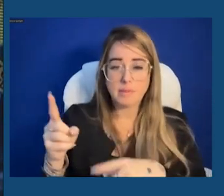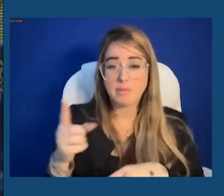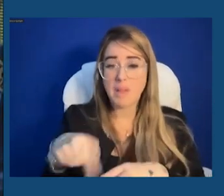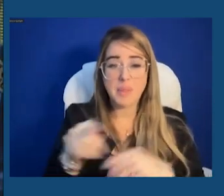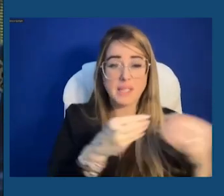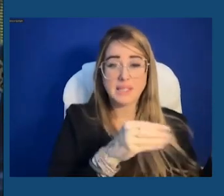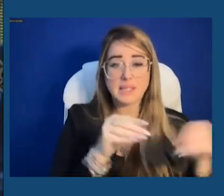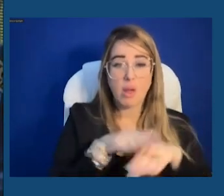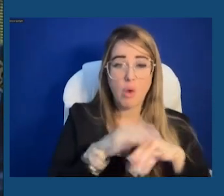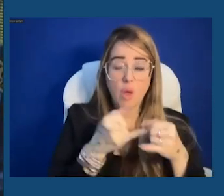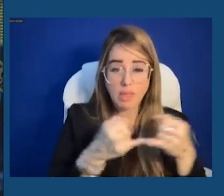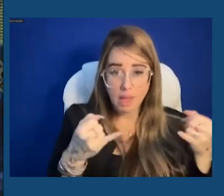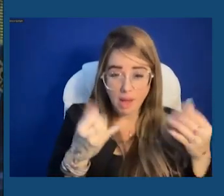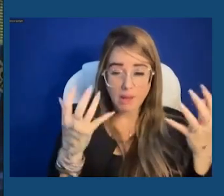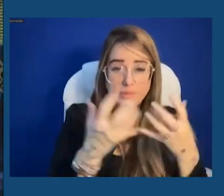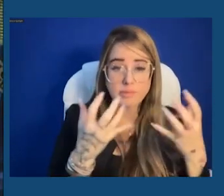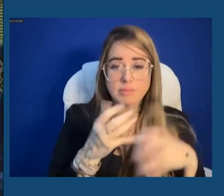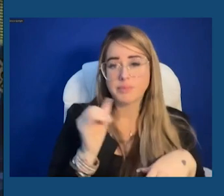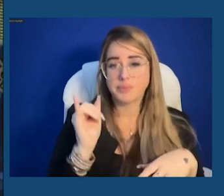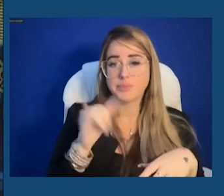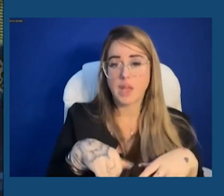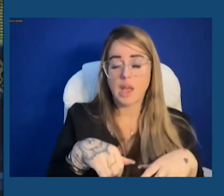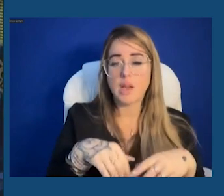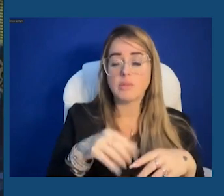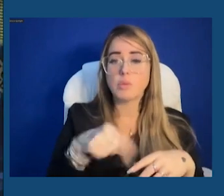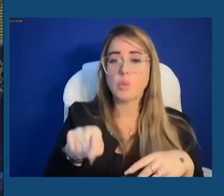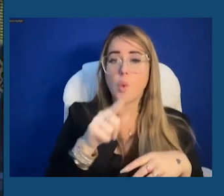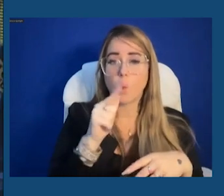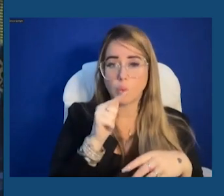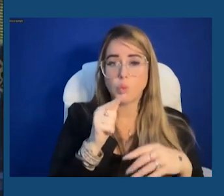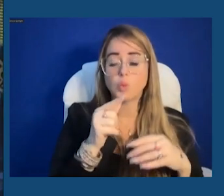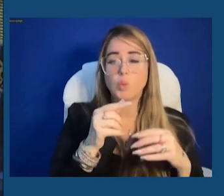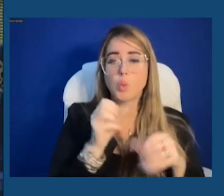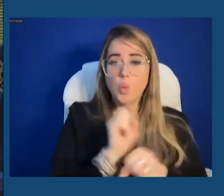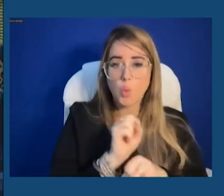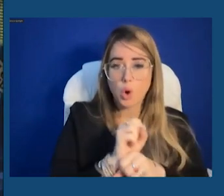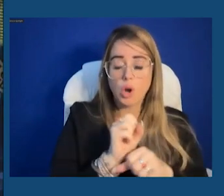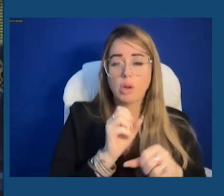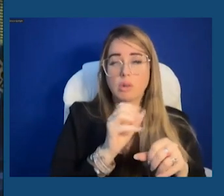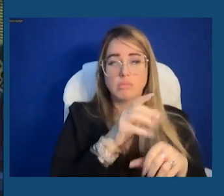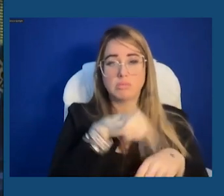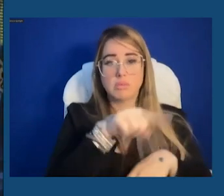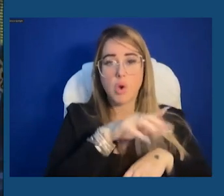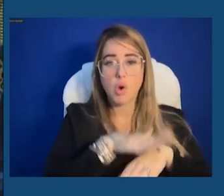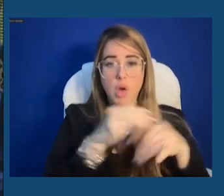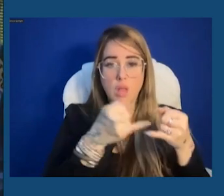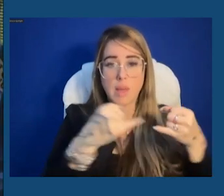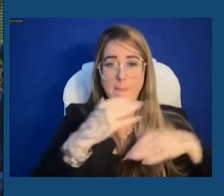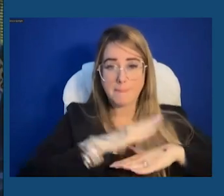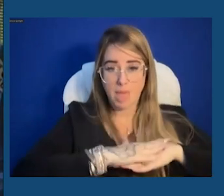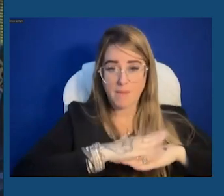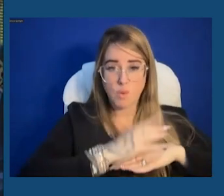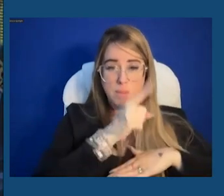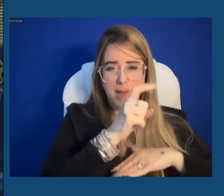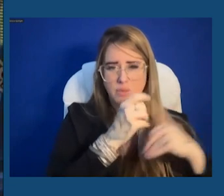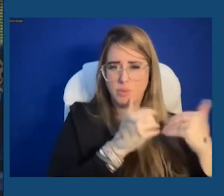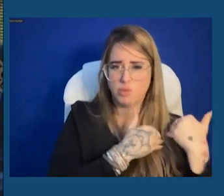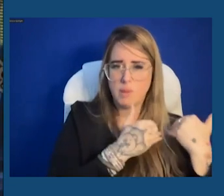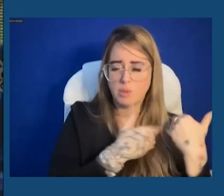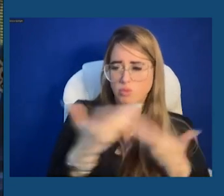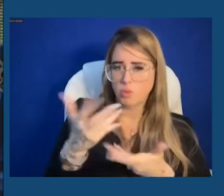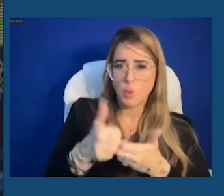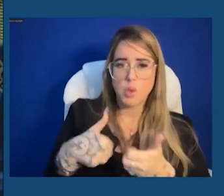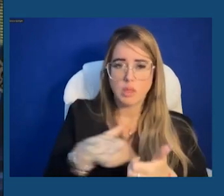And so there's the retailers, the online platforms also have a responsibility as well, and we're working with them and